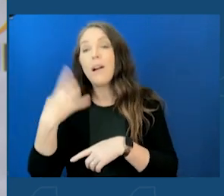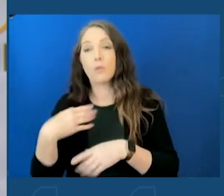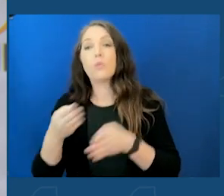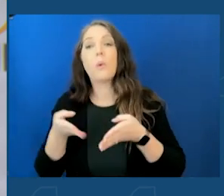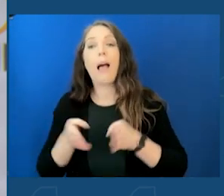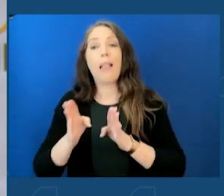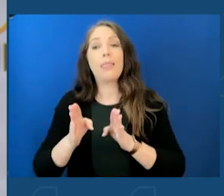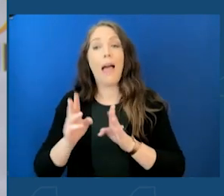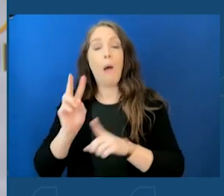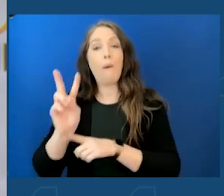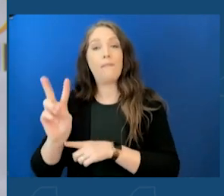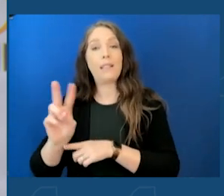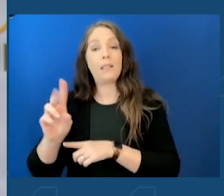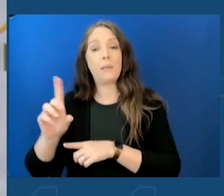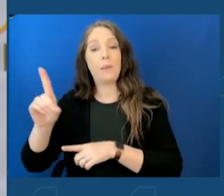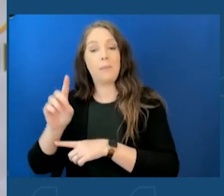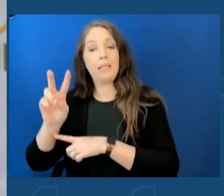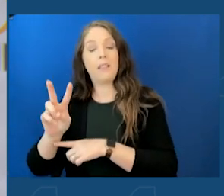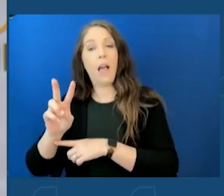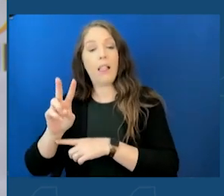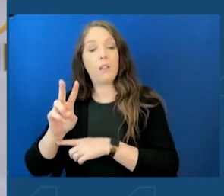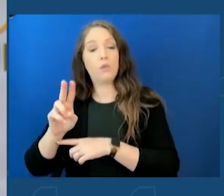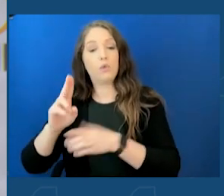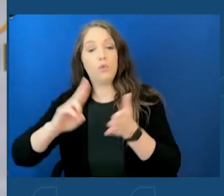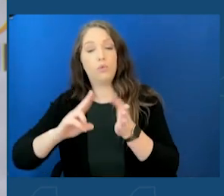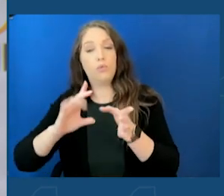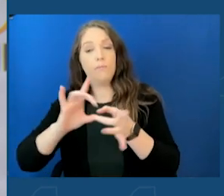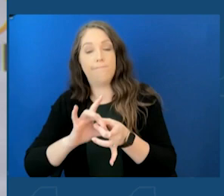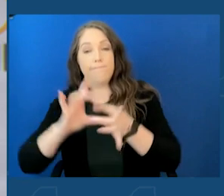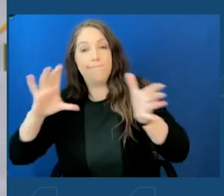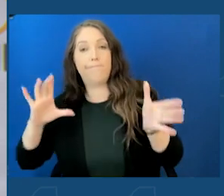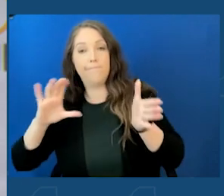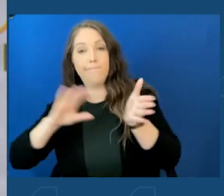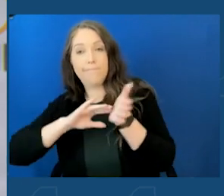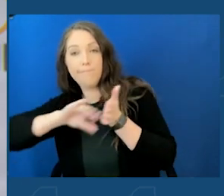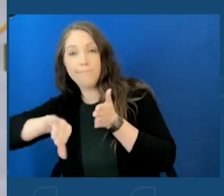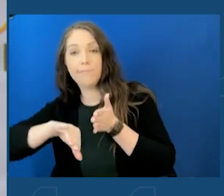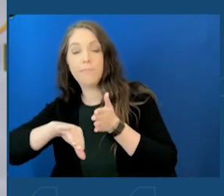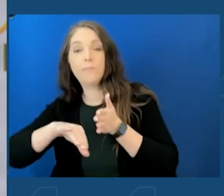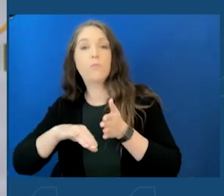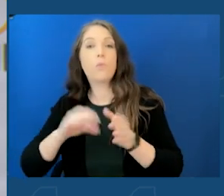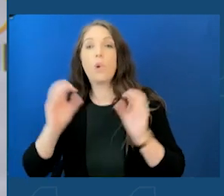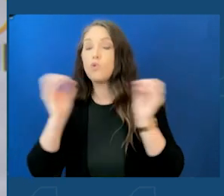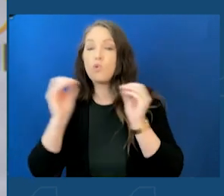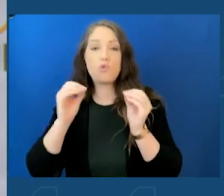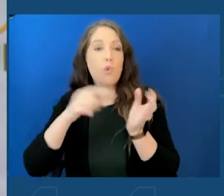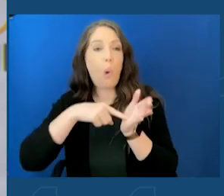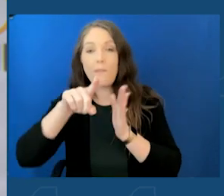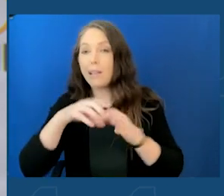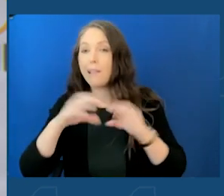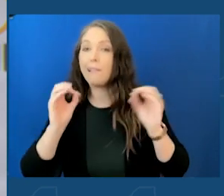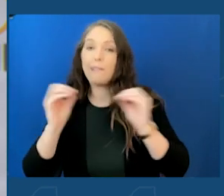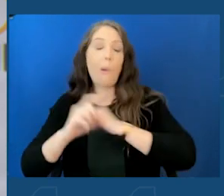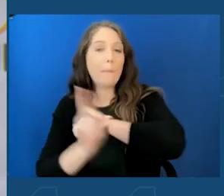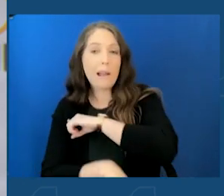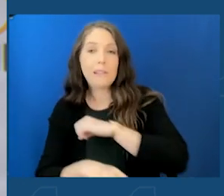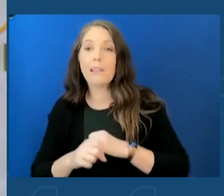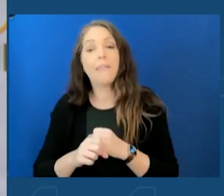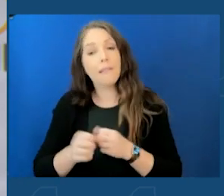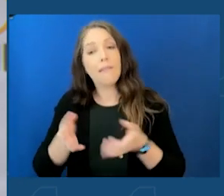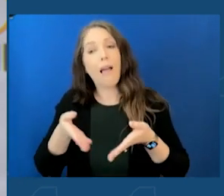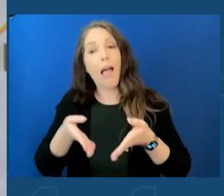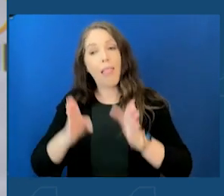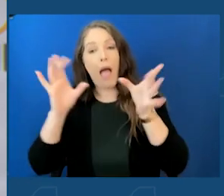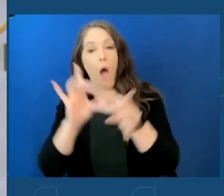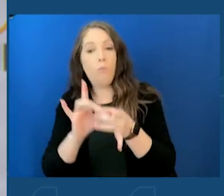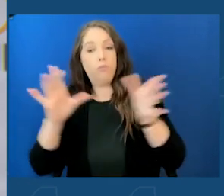out of their shared contracts with abusers without any fee or penalty. Let them make that clean break without having to be tied to that individual.